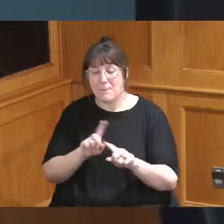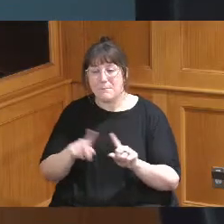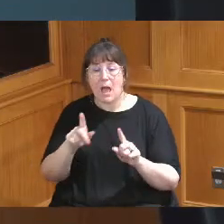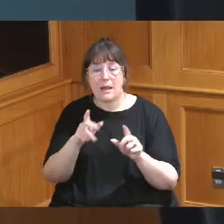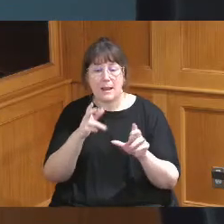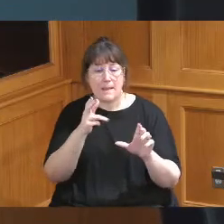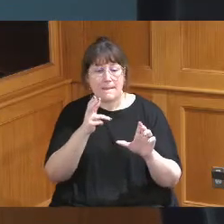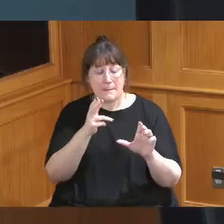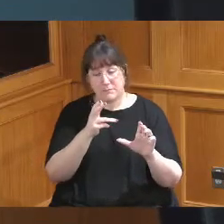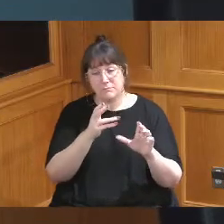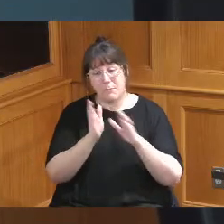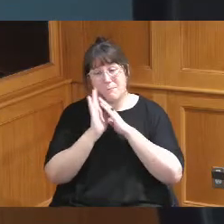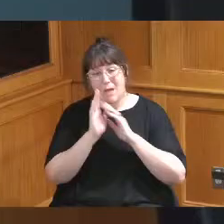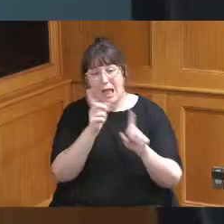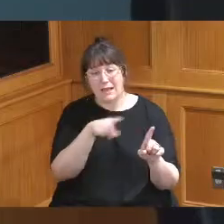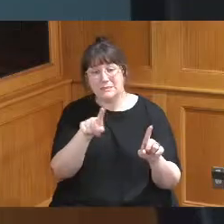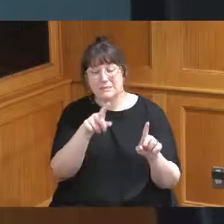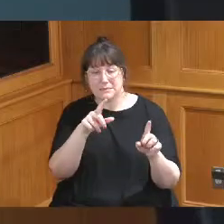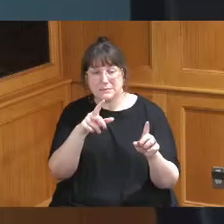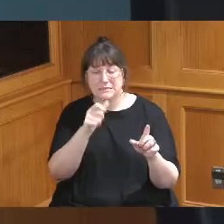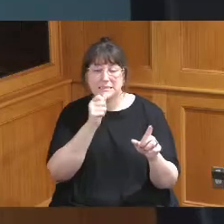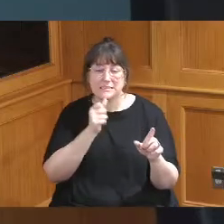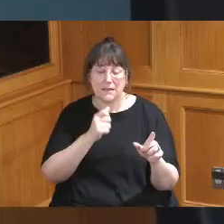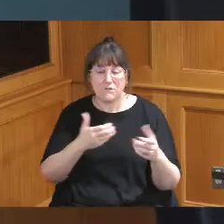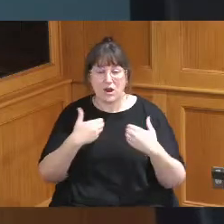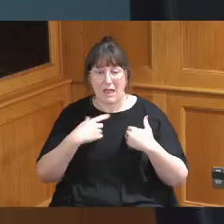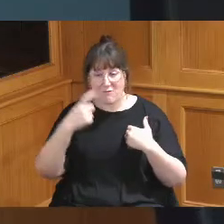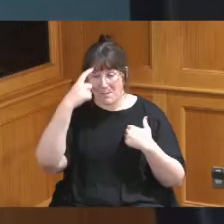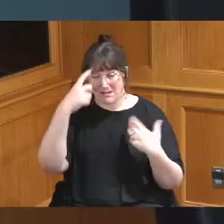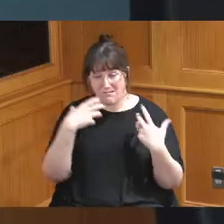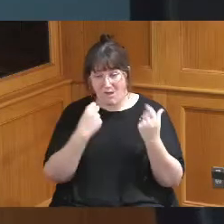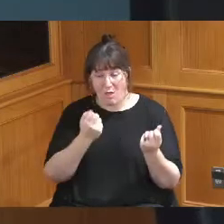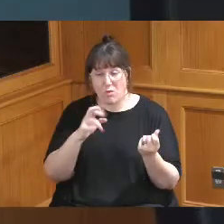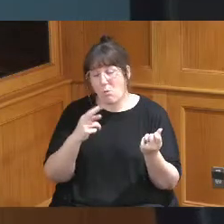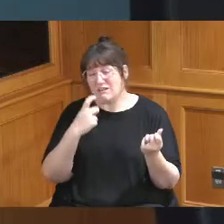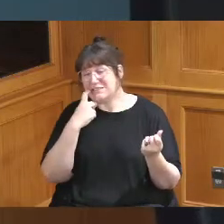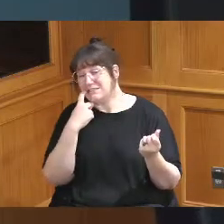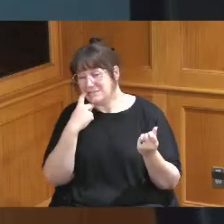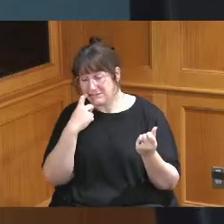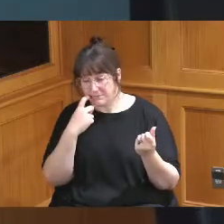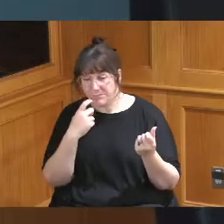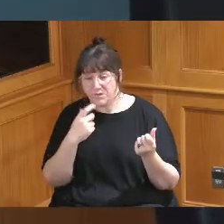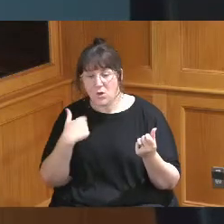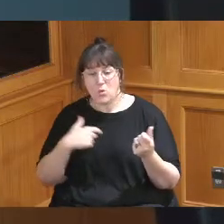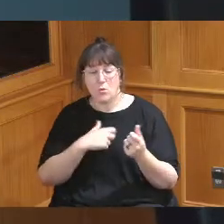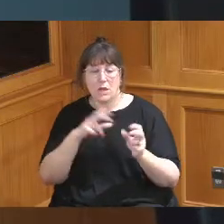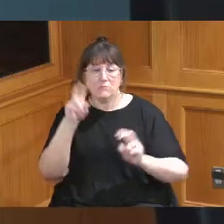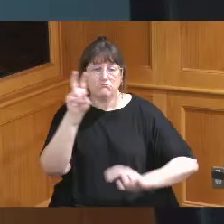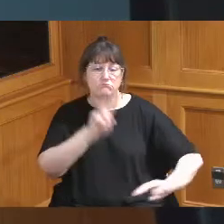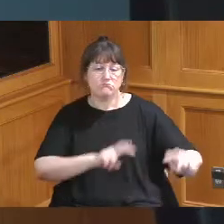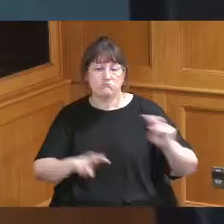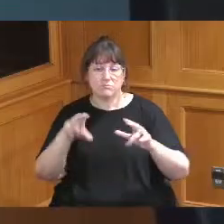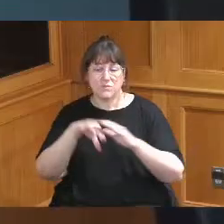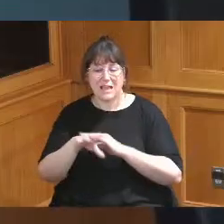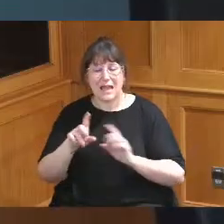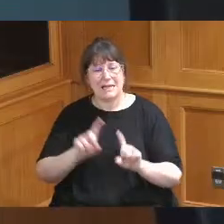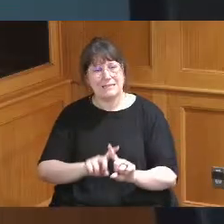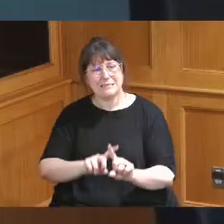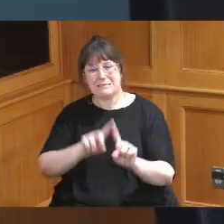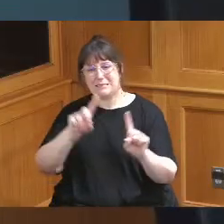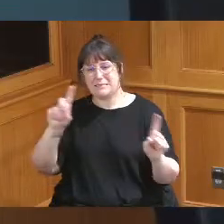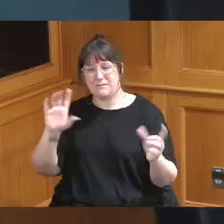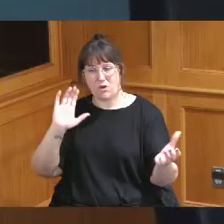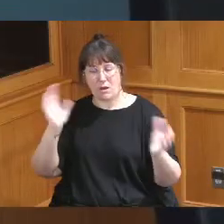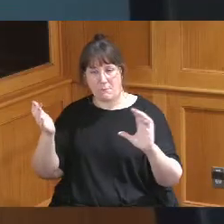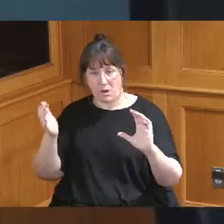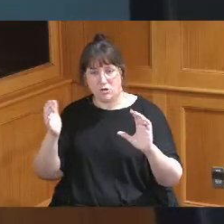occupied by those who suffer from either mental health or addiction issues. And we walked into this pod, and it's so different from the rest of the jail